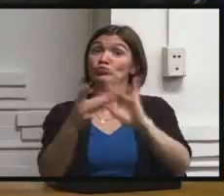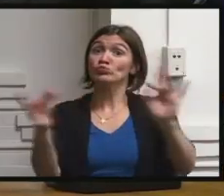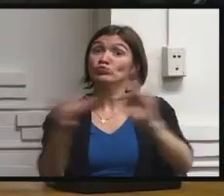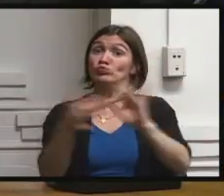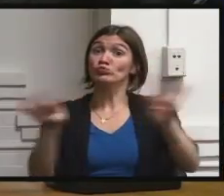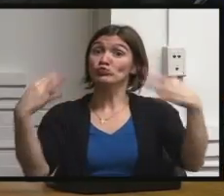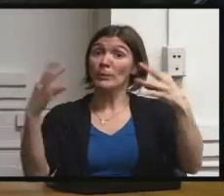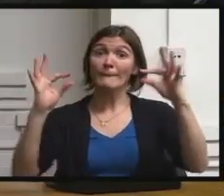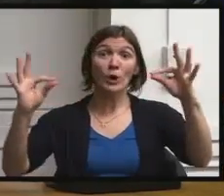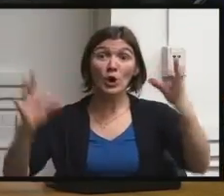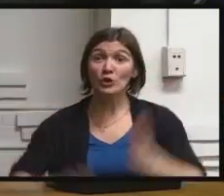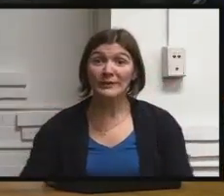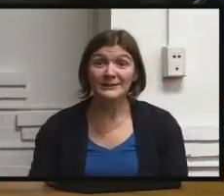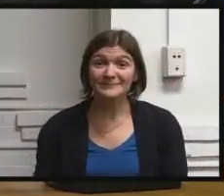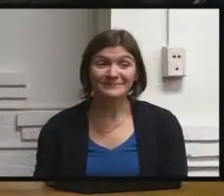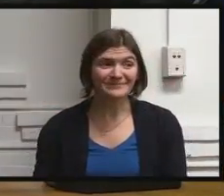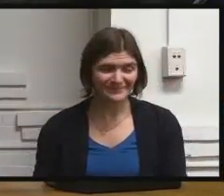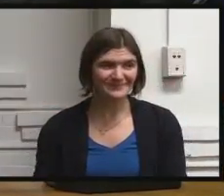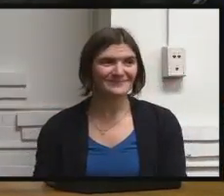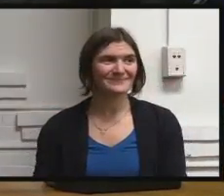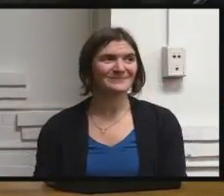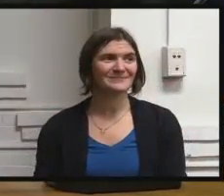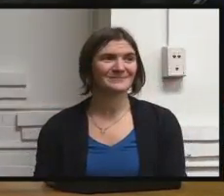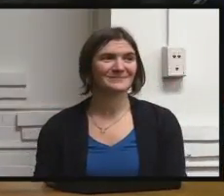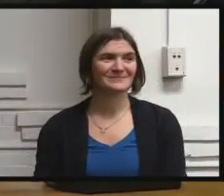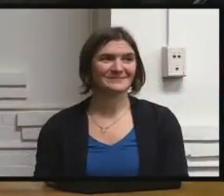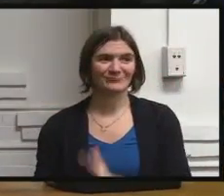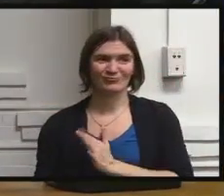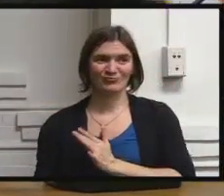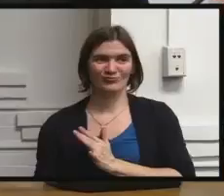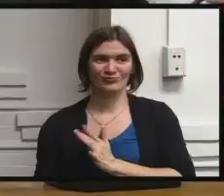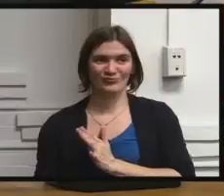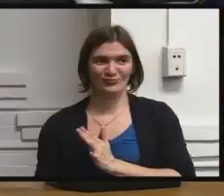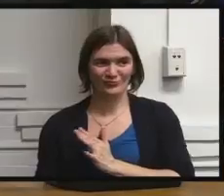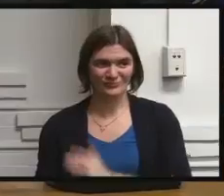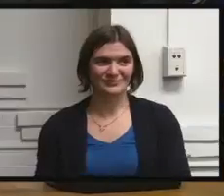watching. It's so good to see it back open.